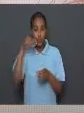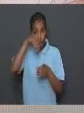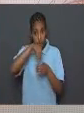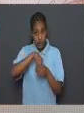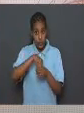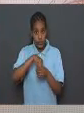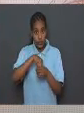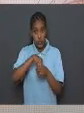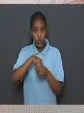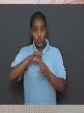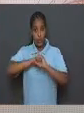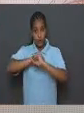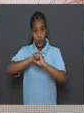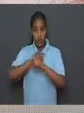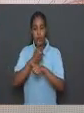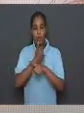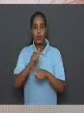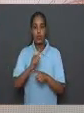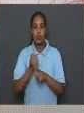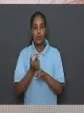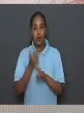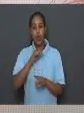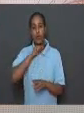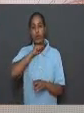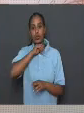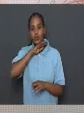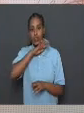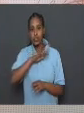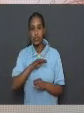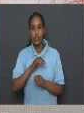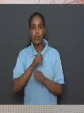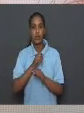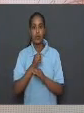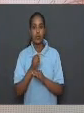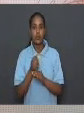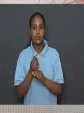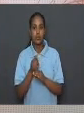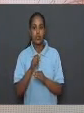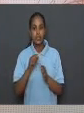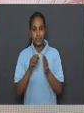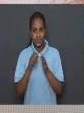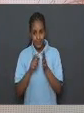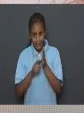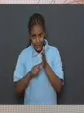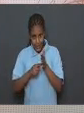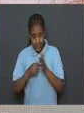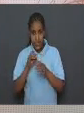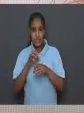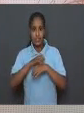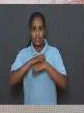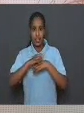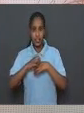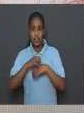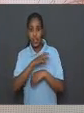protecting metals from corrosion, protecting them from dents and scratches, and creating